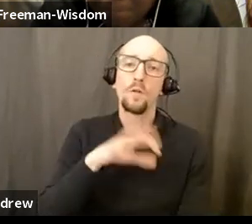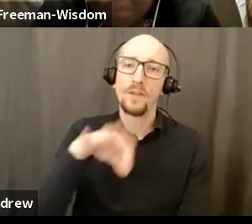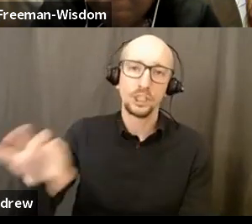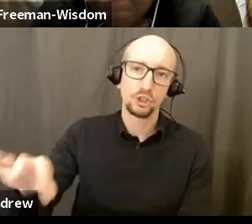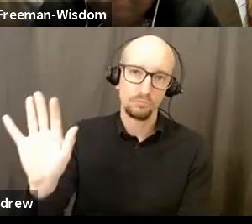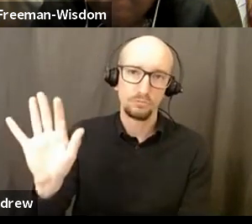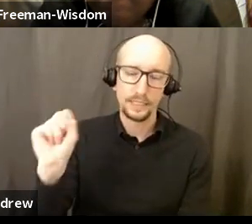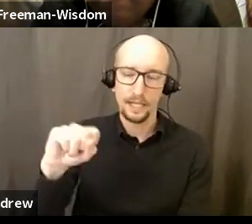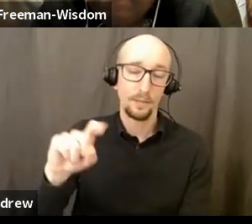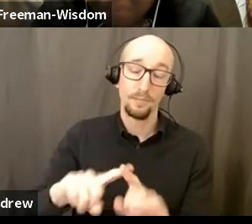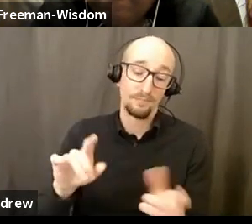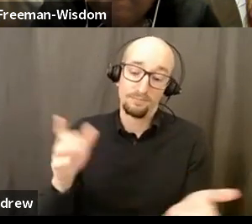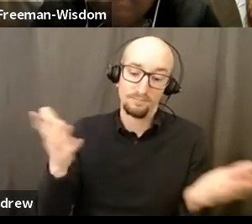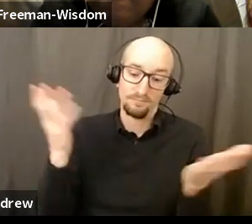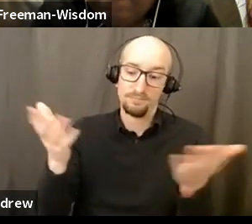is.